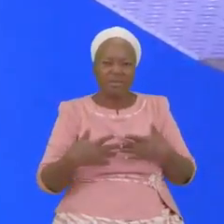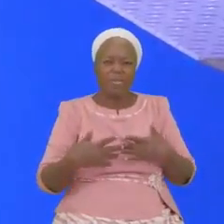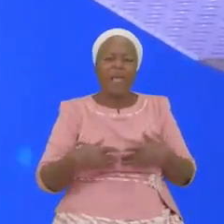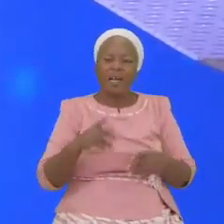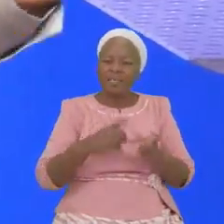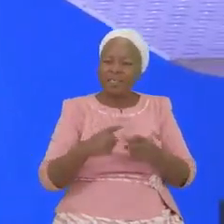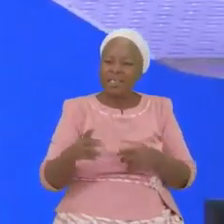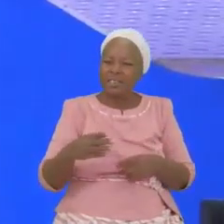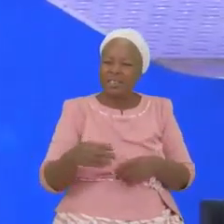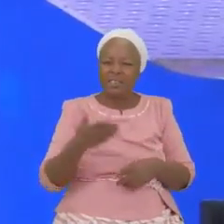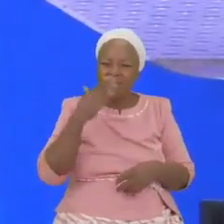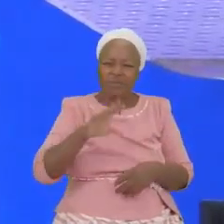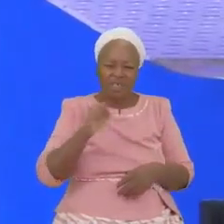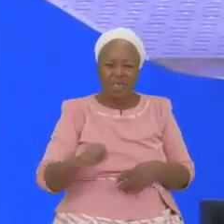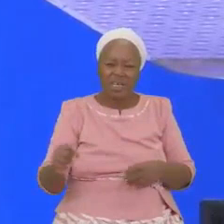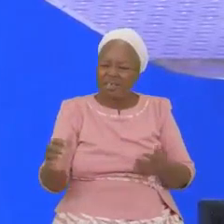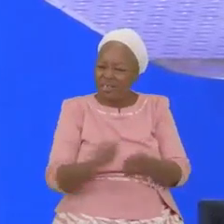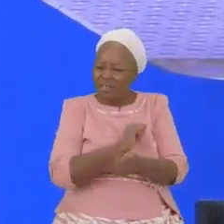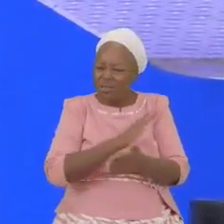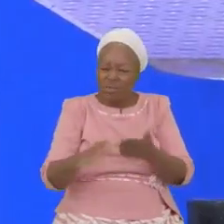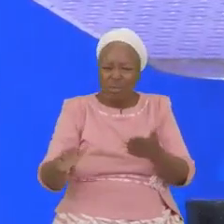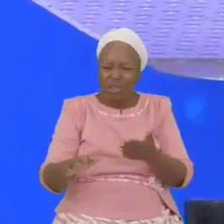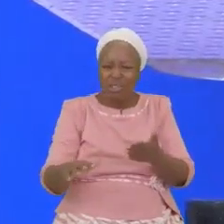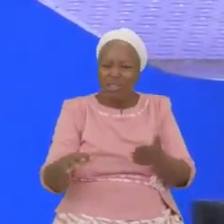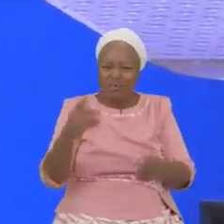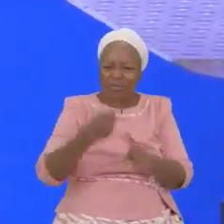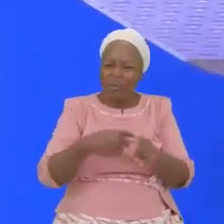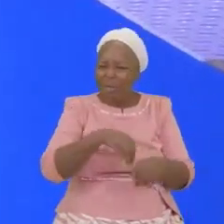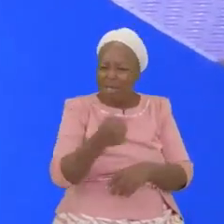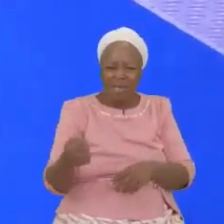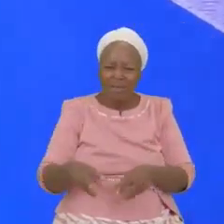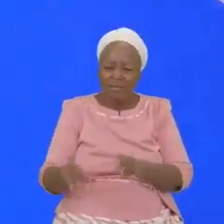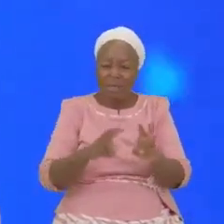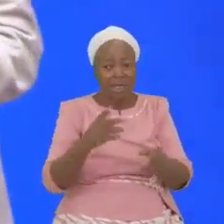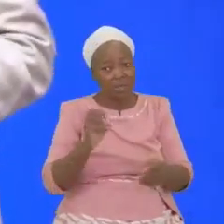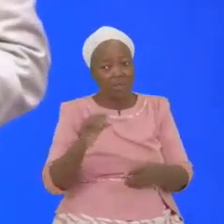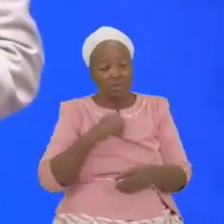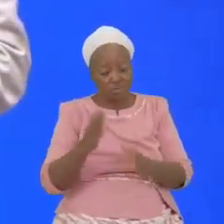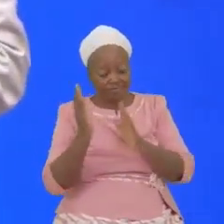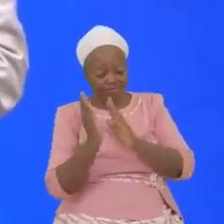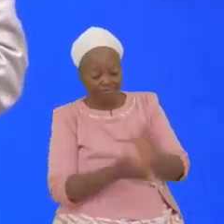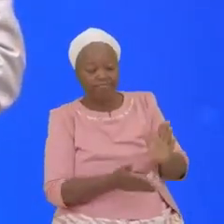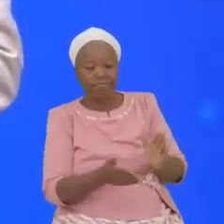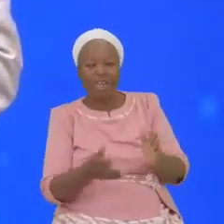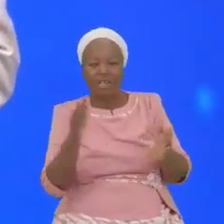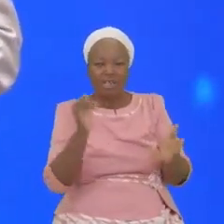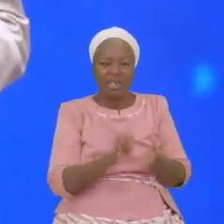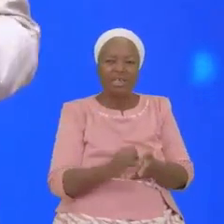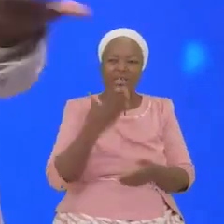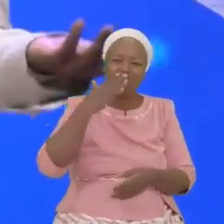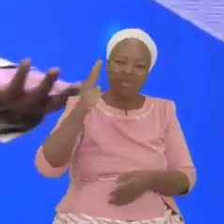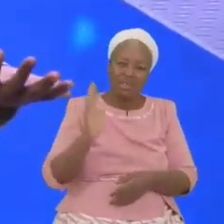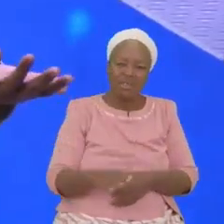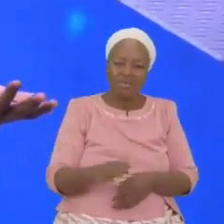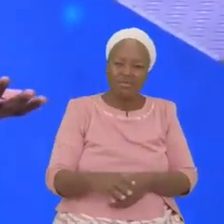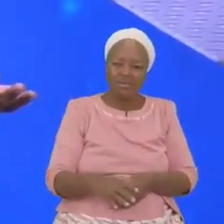damage, destruction from any direction. And so you abstain from evil. What